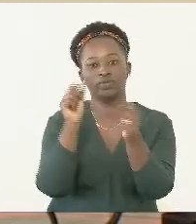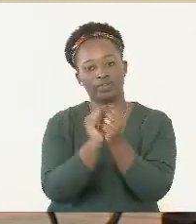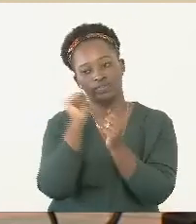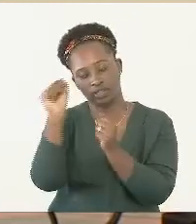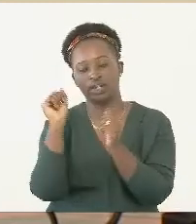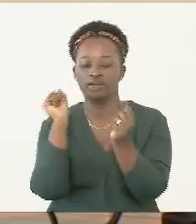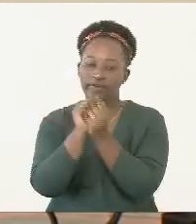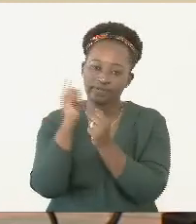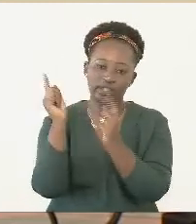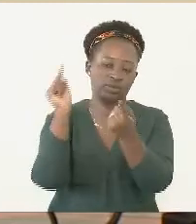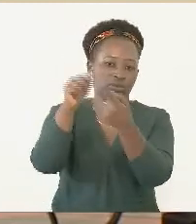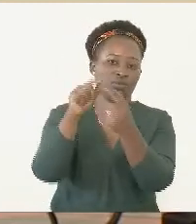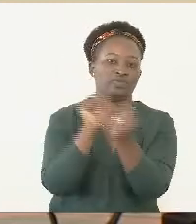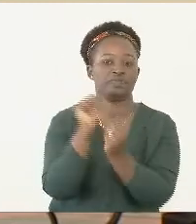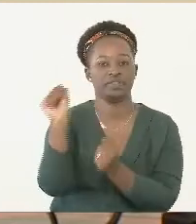15.